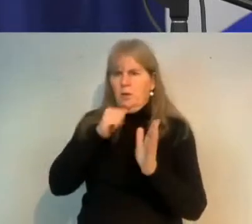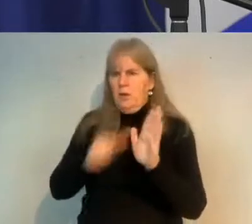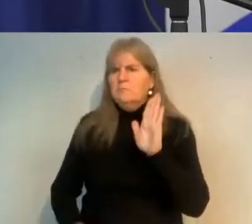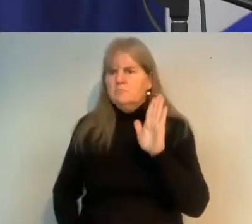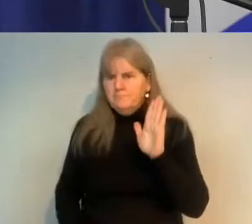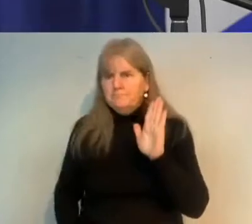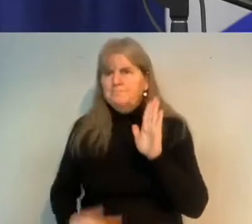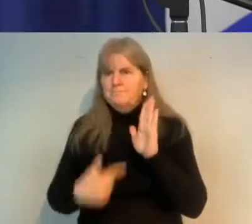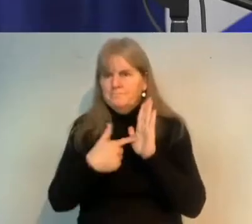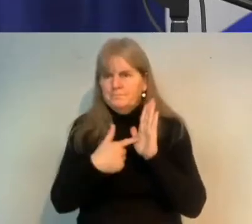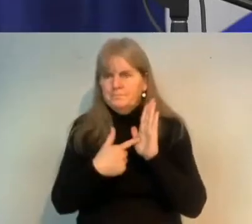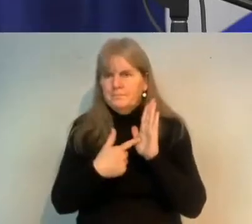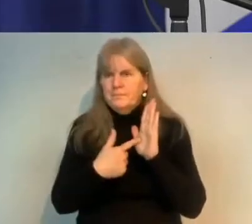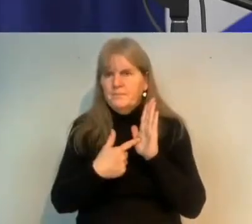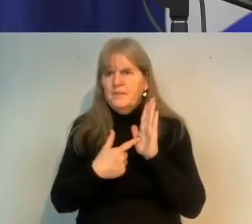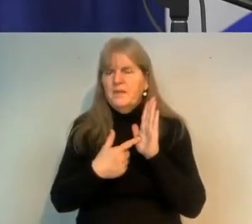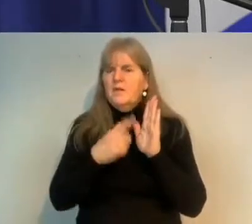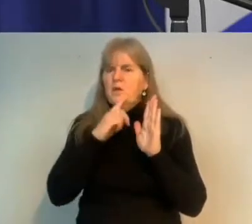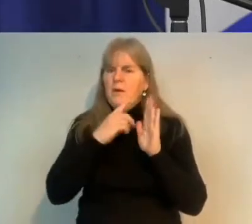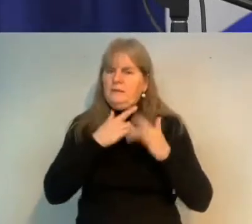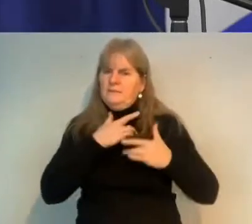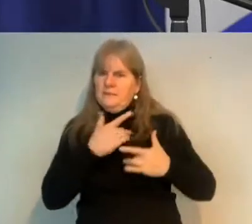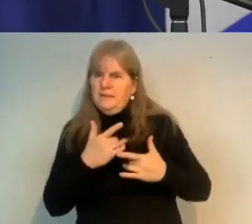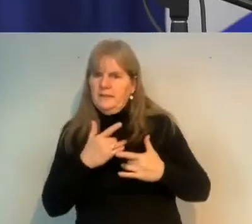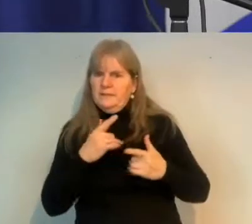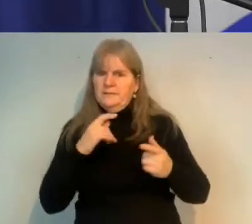at is trends, changes over time,